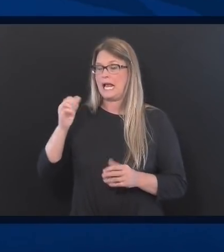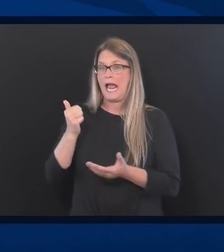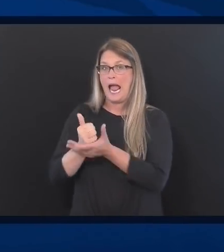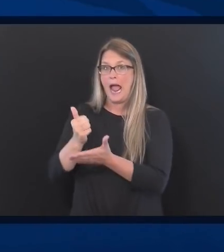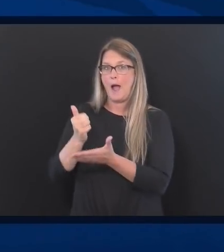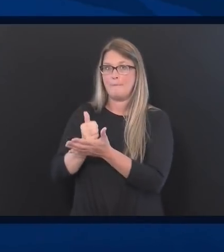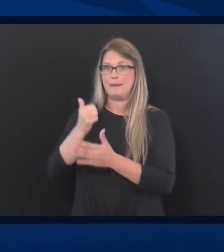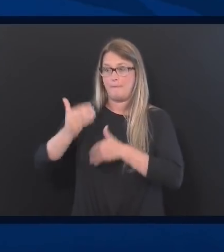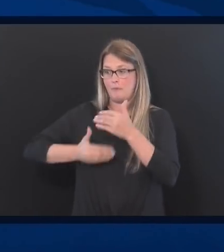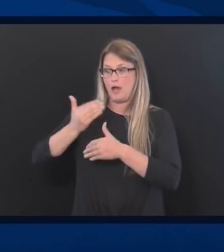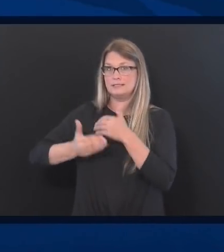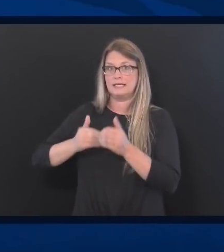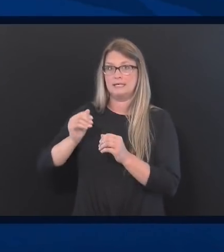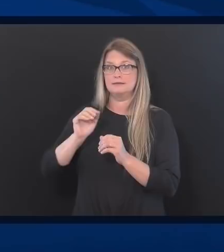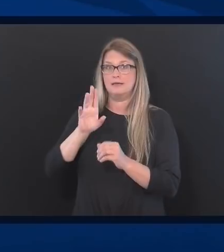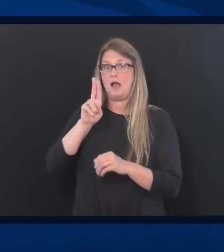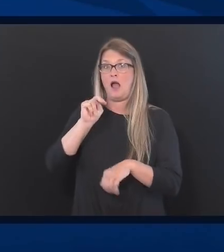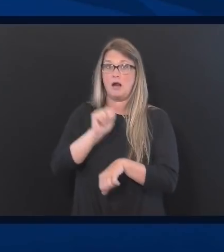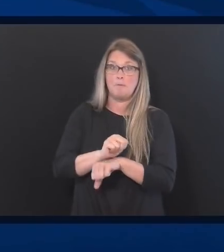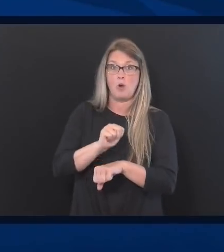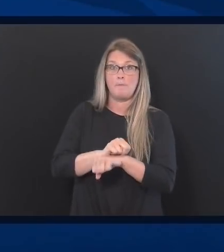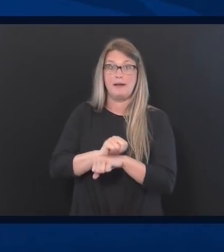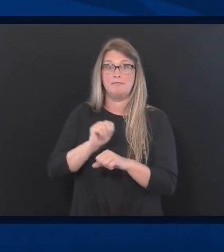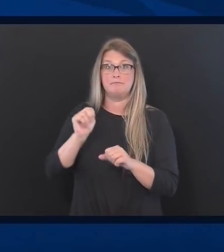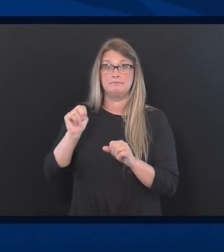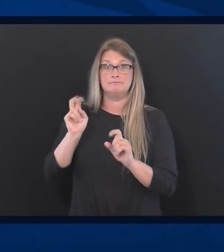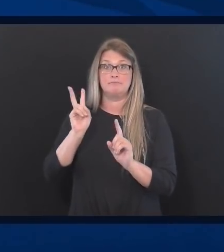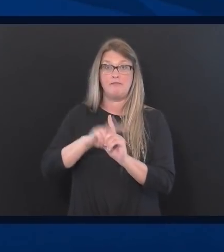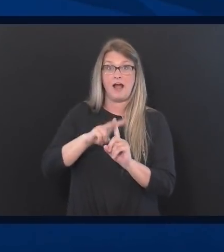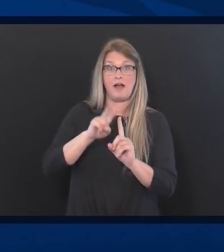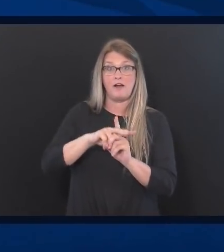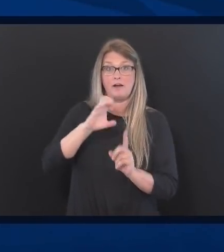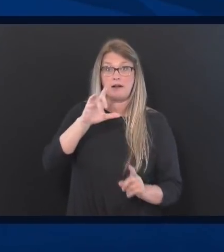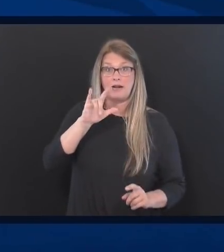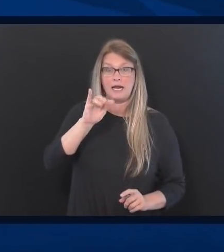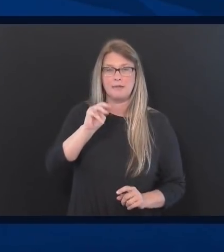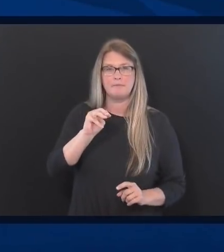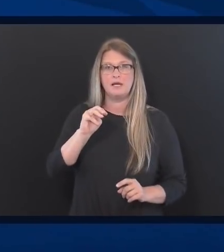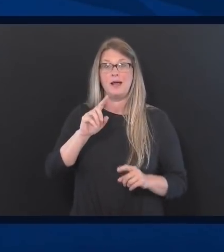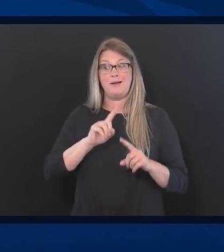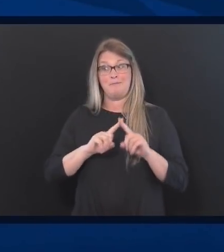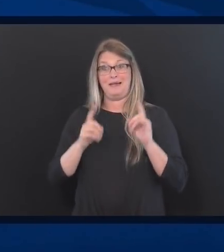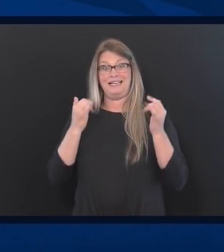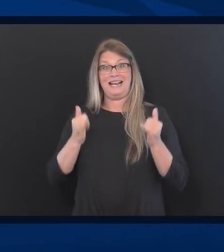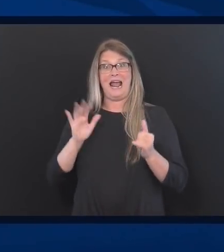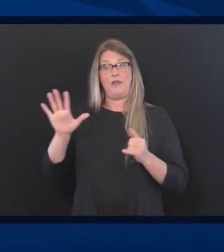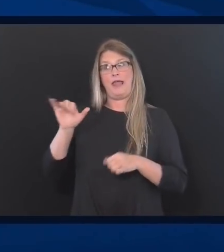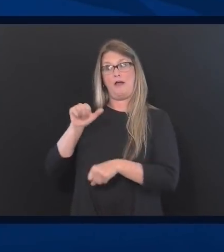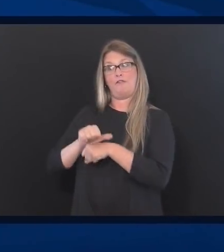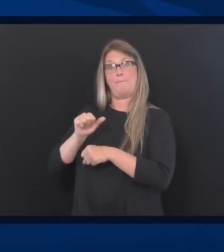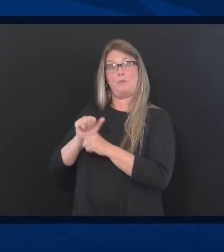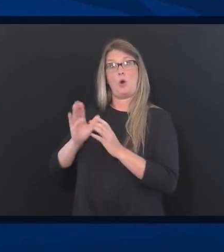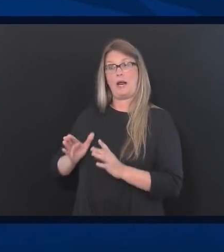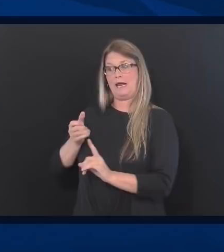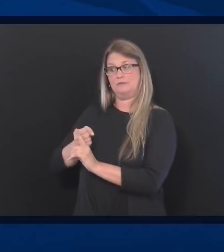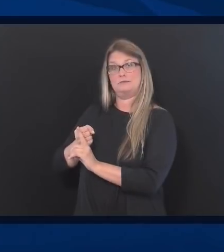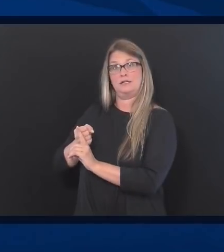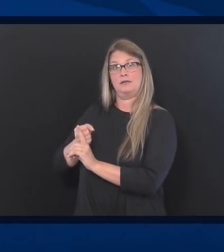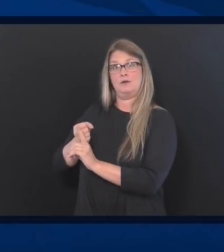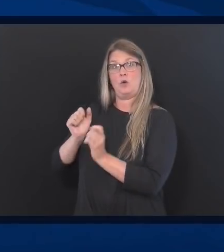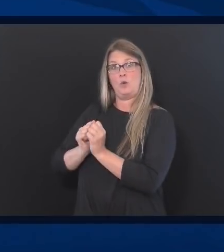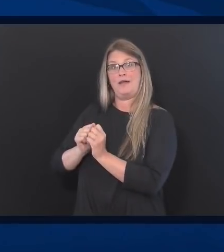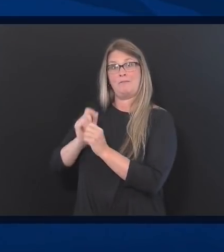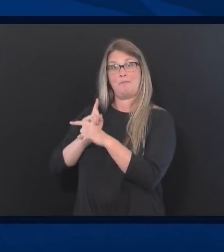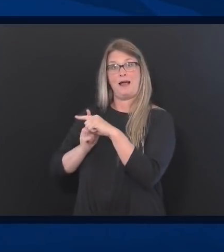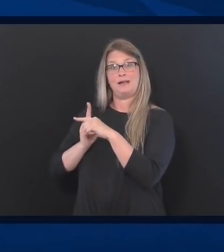unemployment claims, but this presumed positive test of an employee of Workforce makes me wonder what the